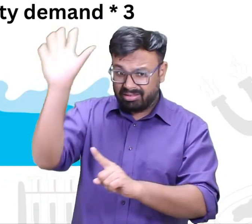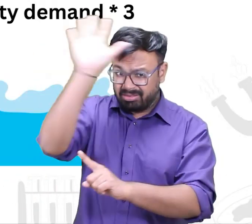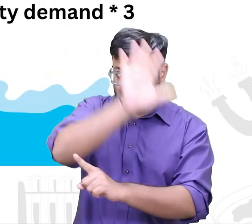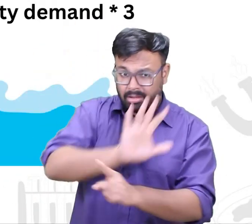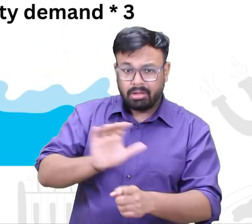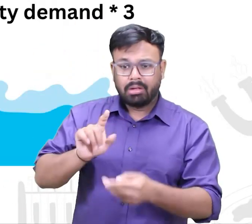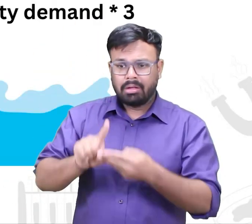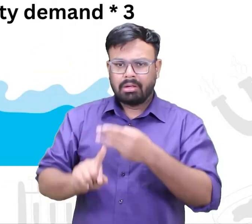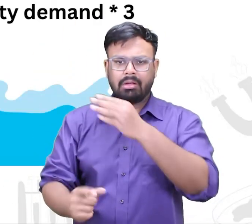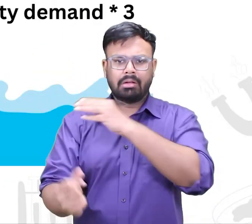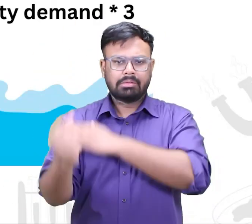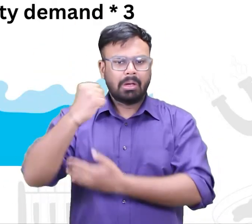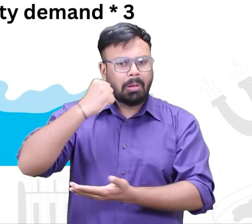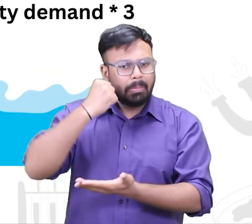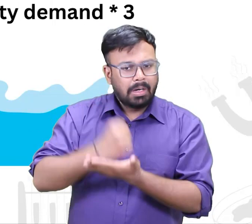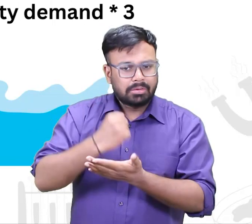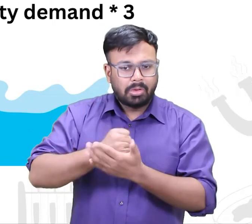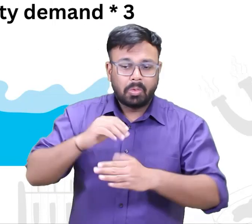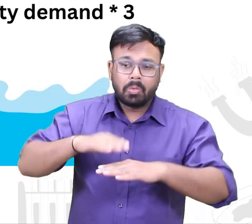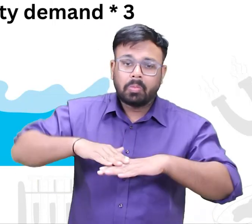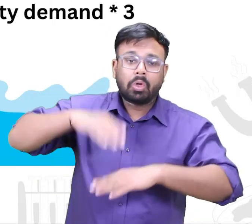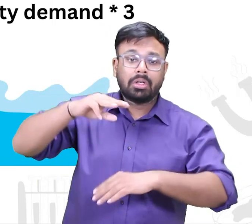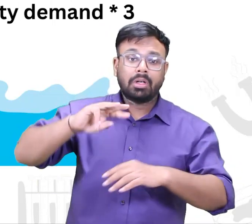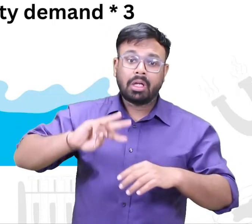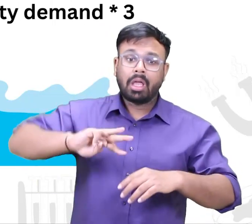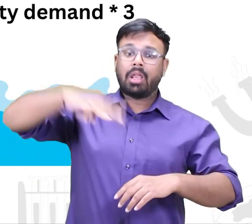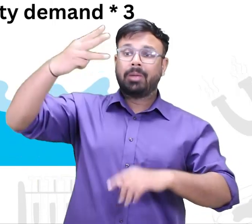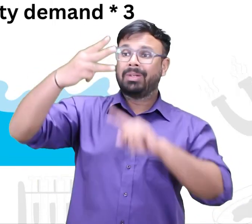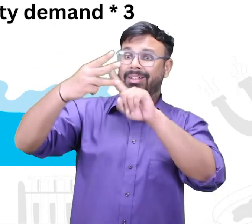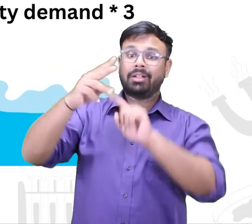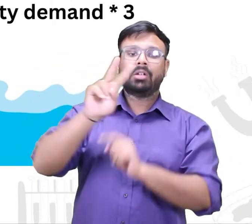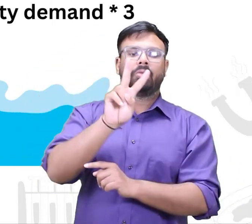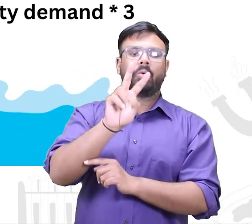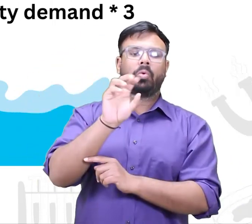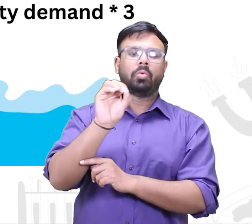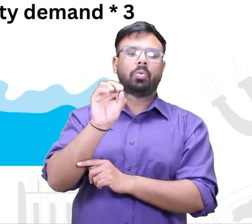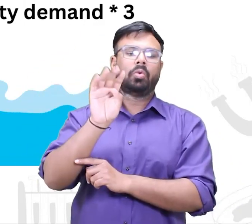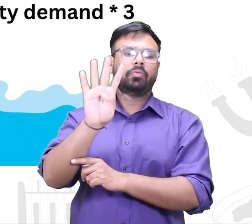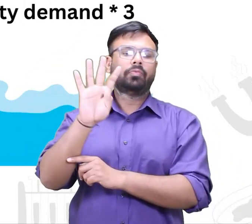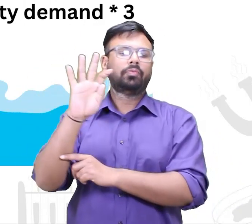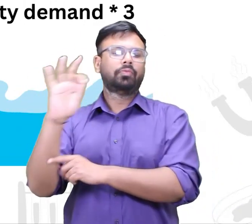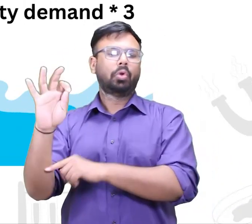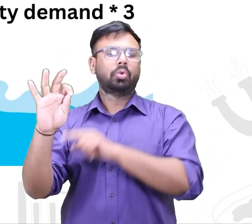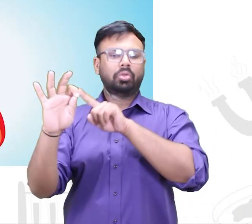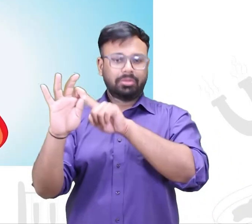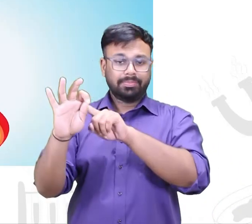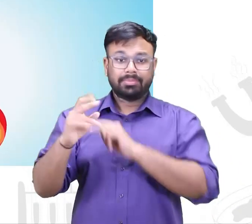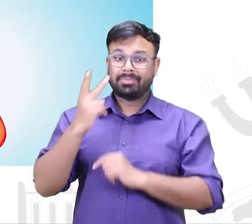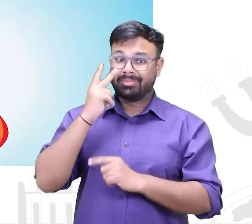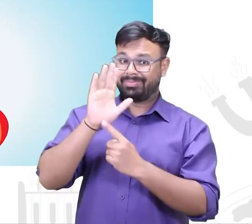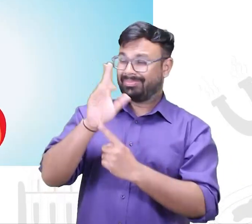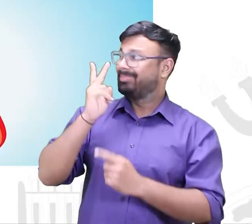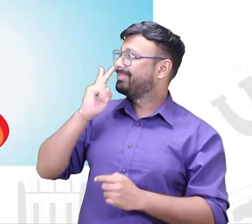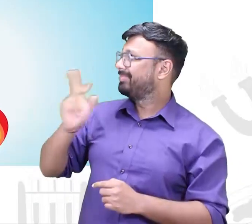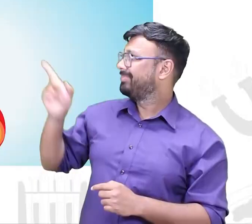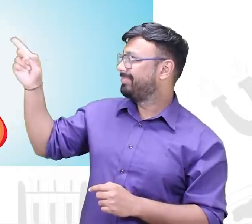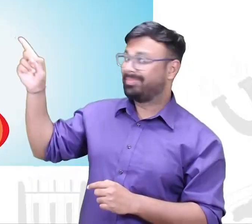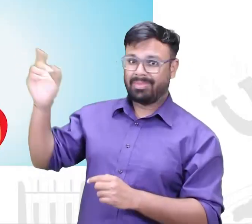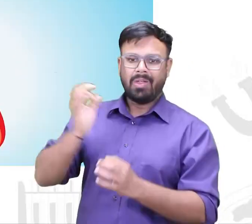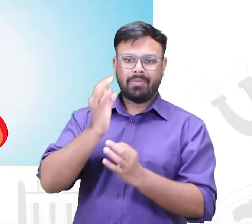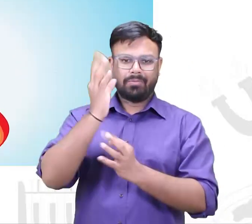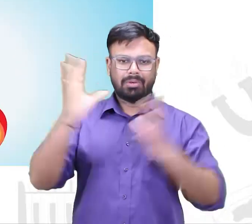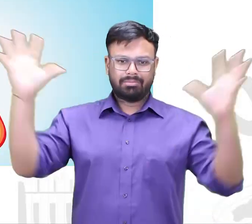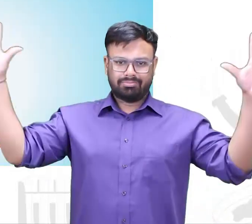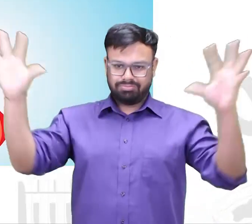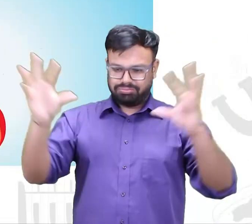projections, India's energy demand could double by 2040 and electricity demand triple. When coal and oil are burned,